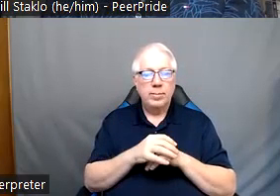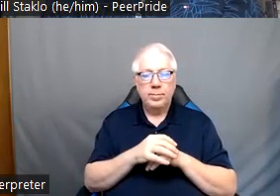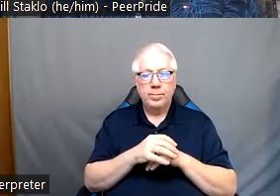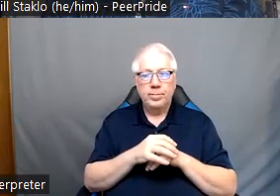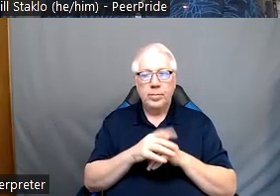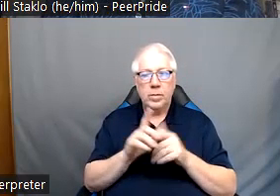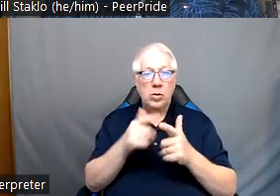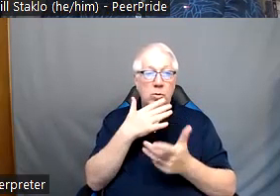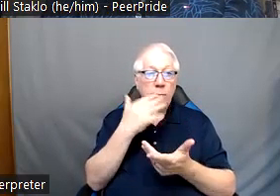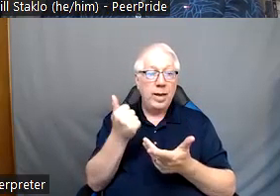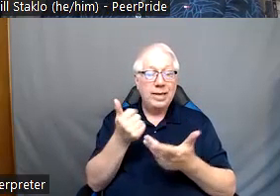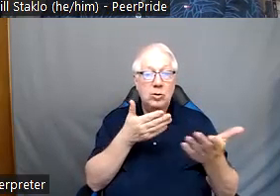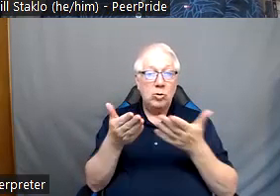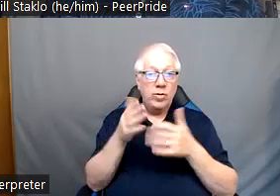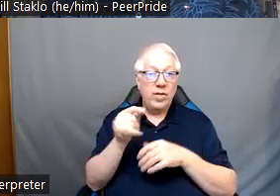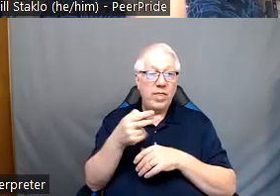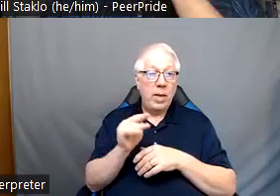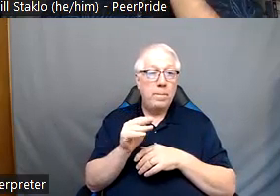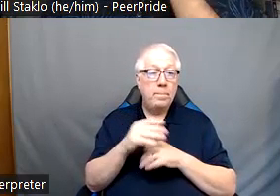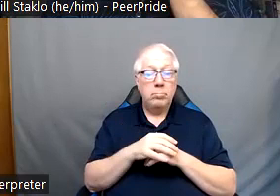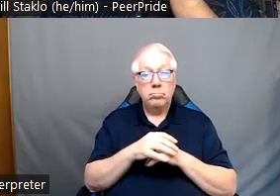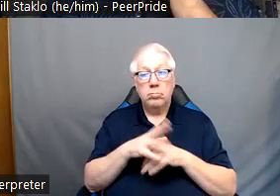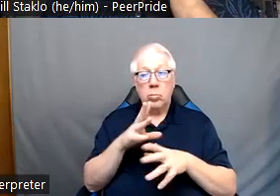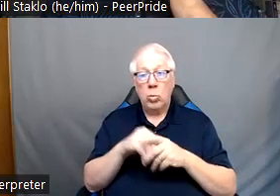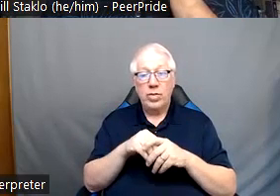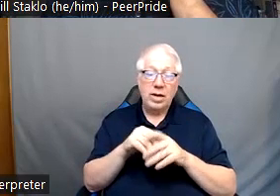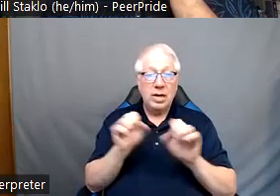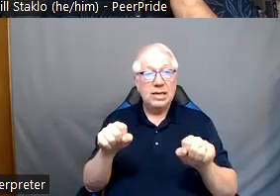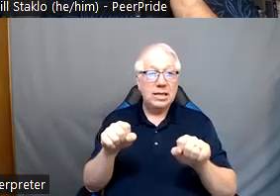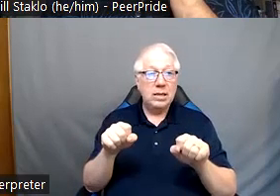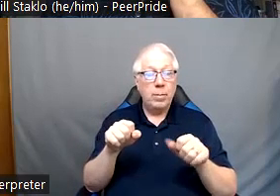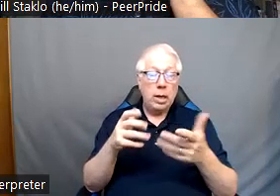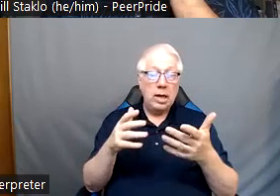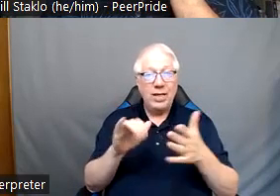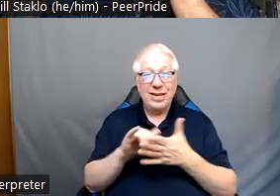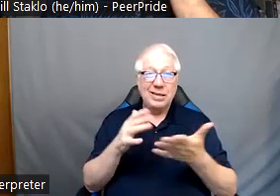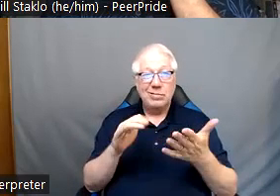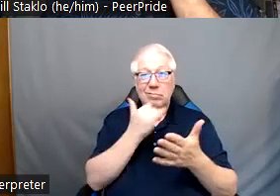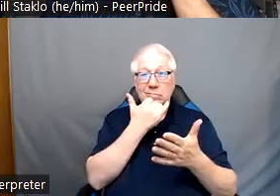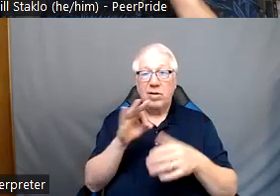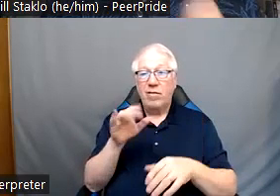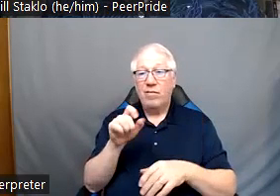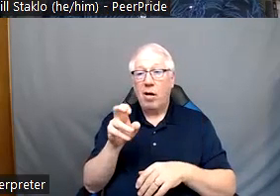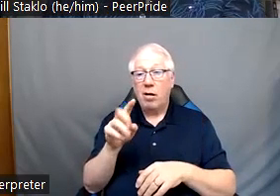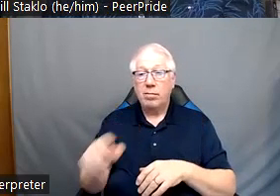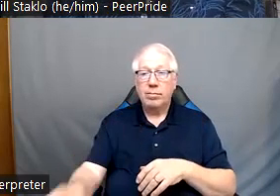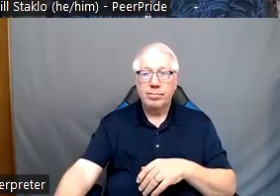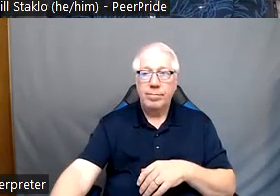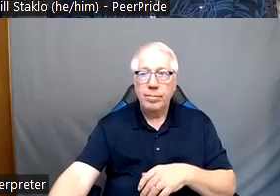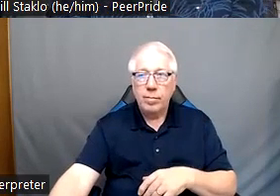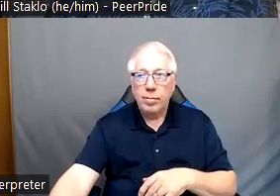to best serve them within a system that can sometimes be flawed. Sometimes it's an